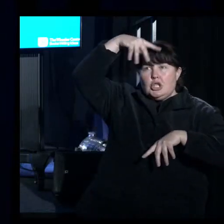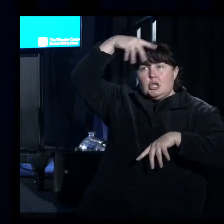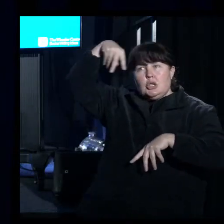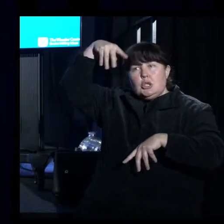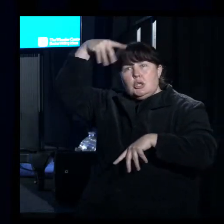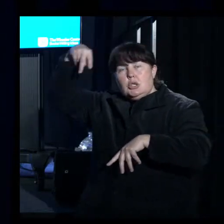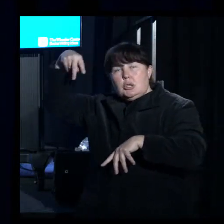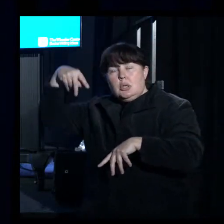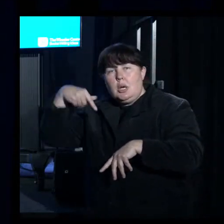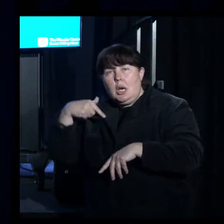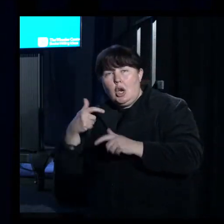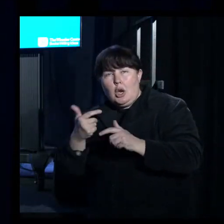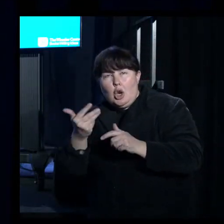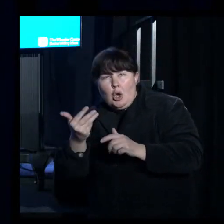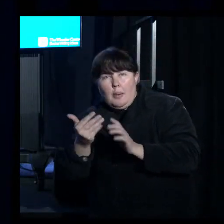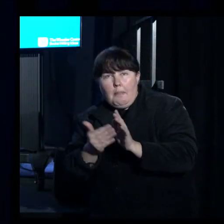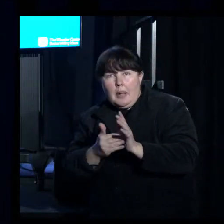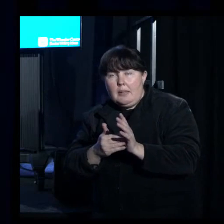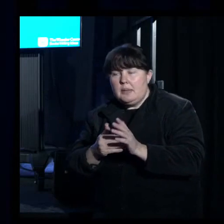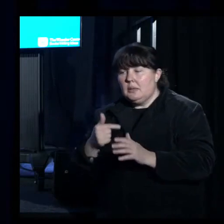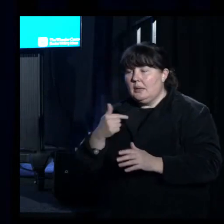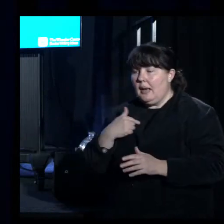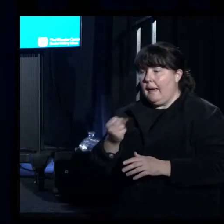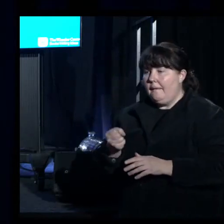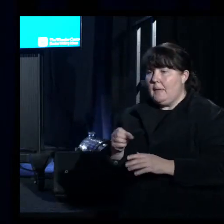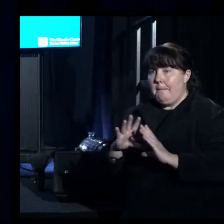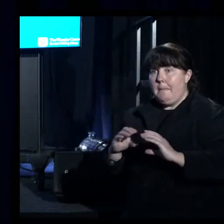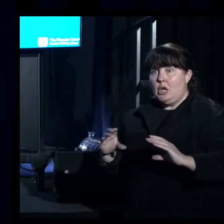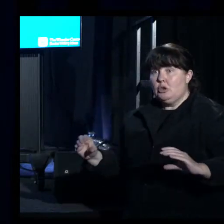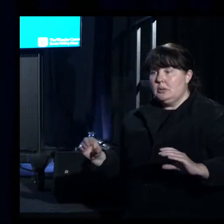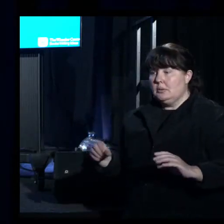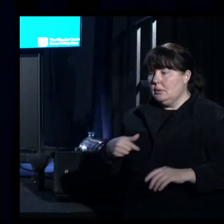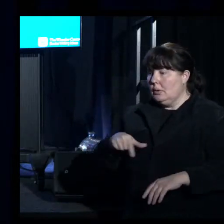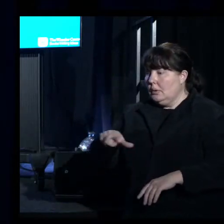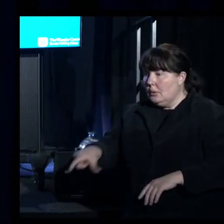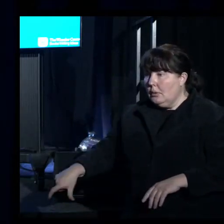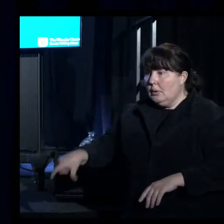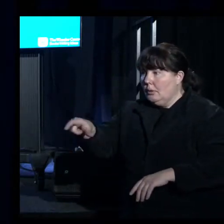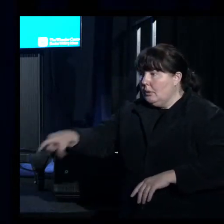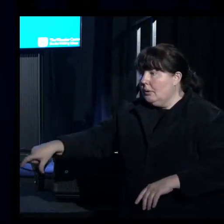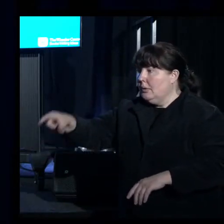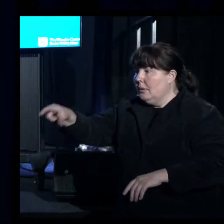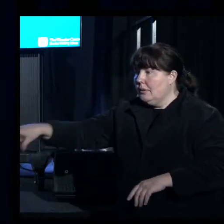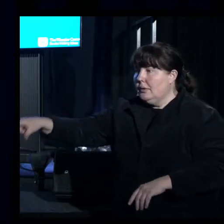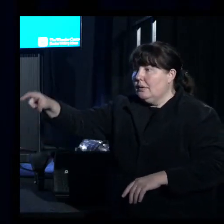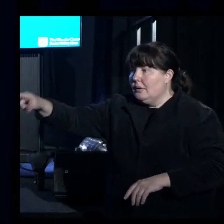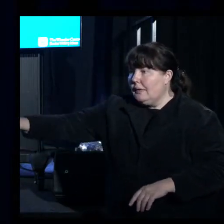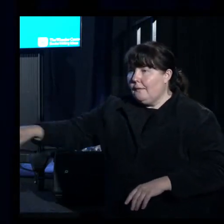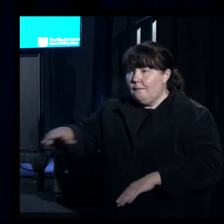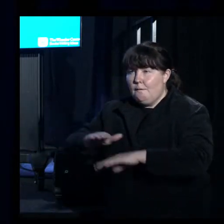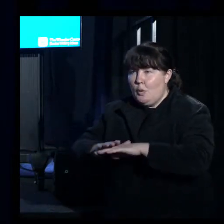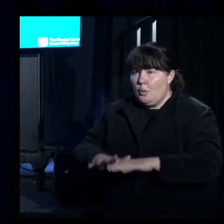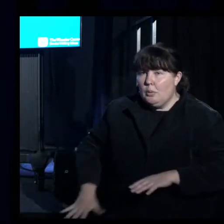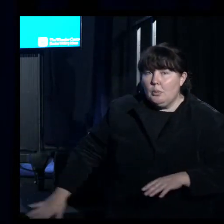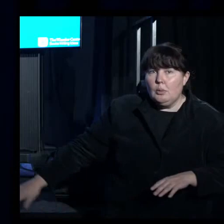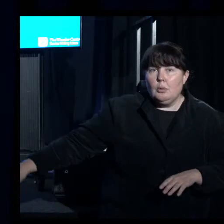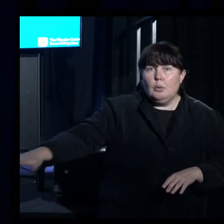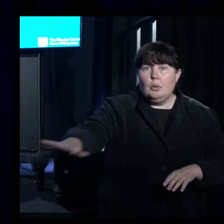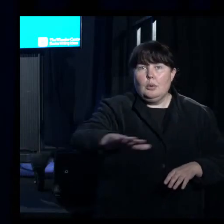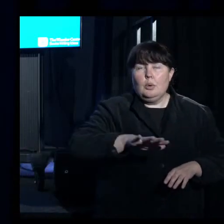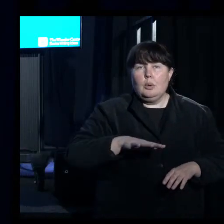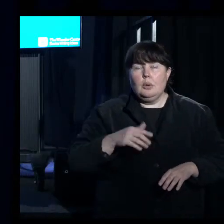every corner of the house with mattresses. When I took that flight, I studied the pattern of rivers and searched